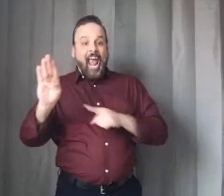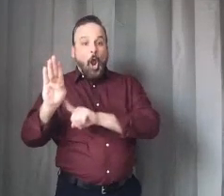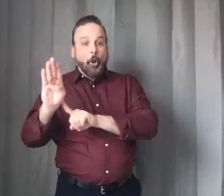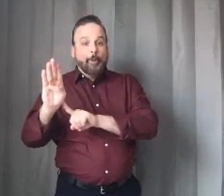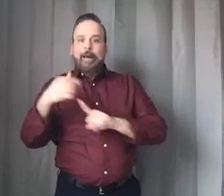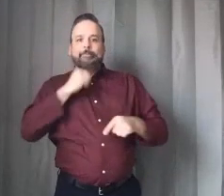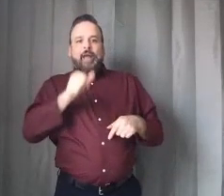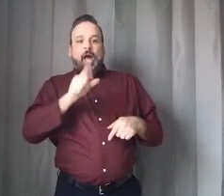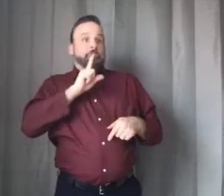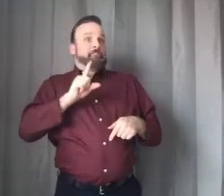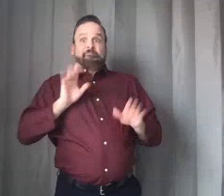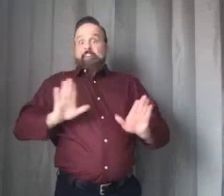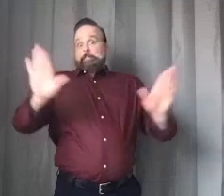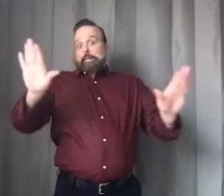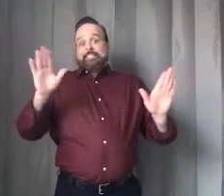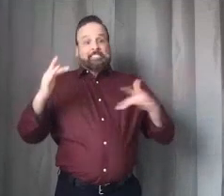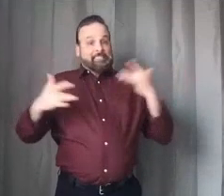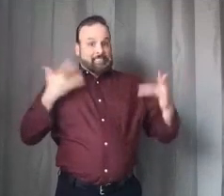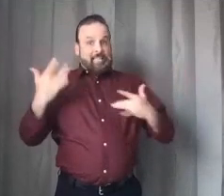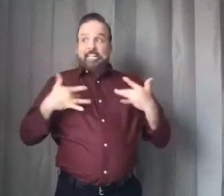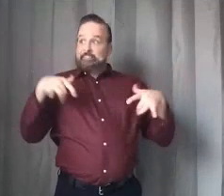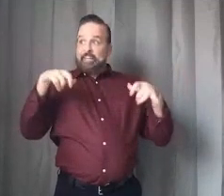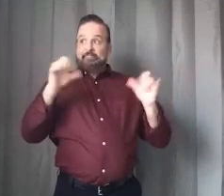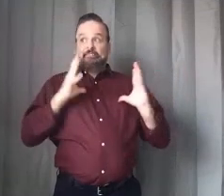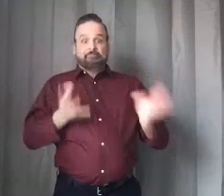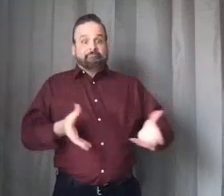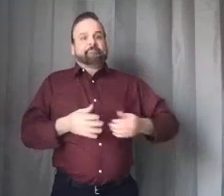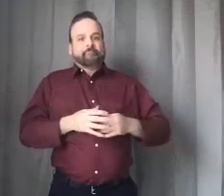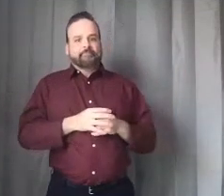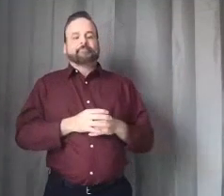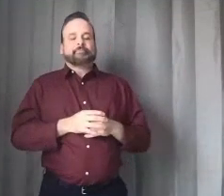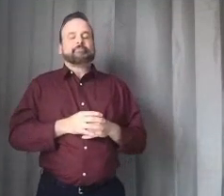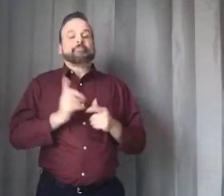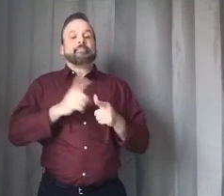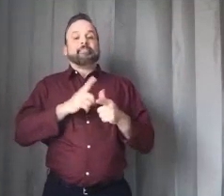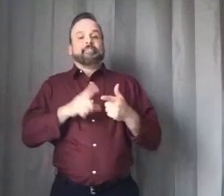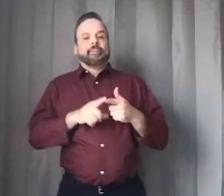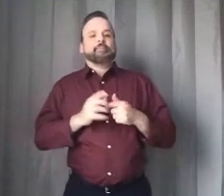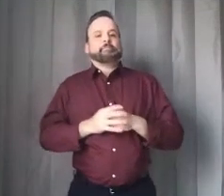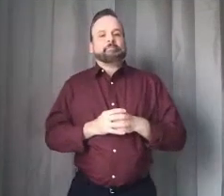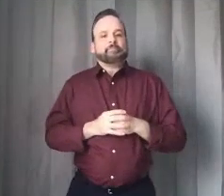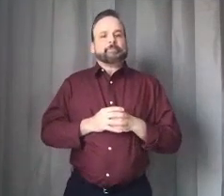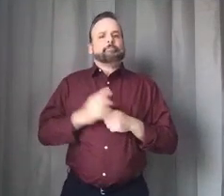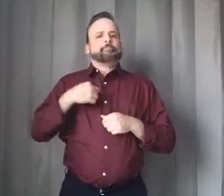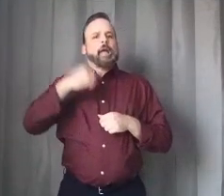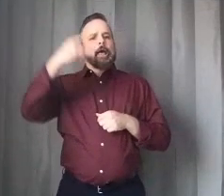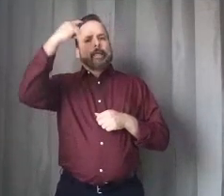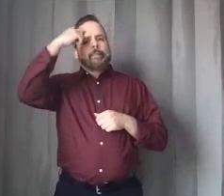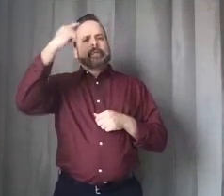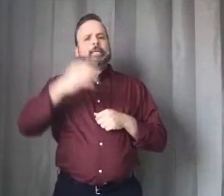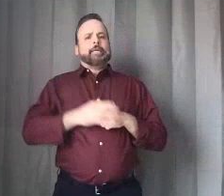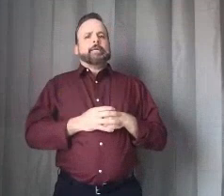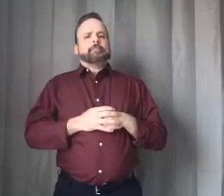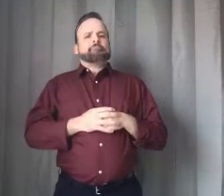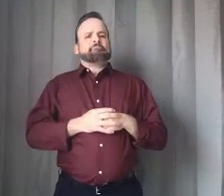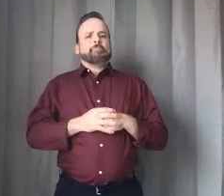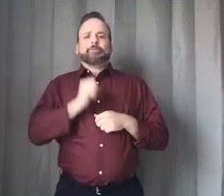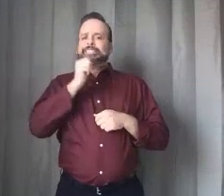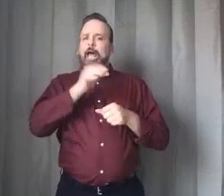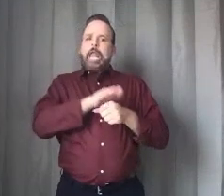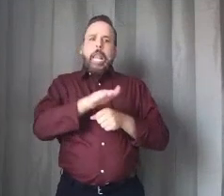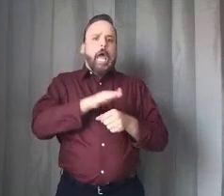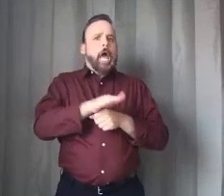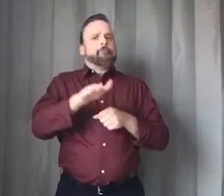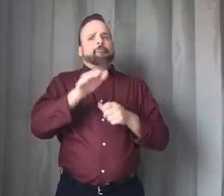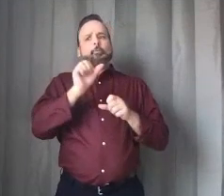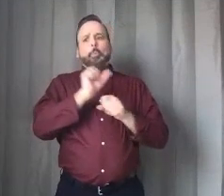thrilling. I was like, that's fantastic. I'm really excited for this. And then I think at that point I didn't have enough on my plate. So I